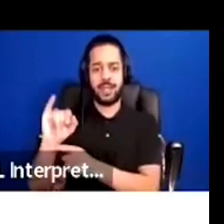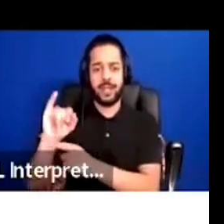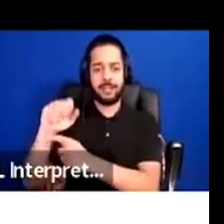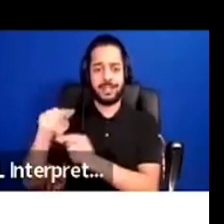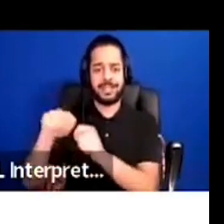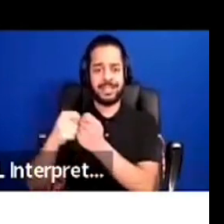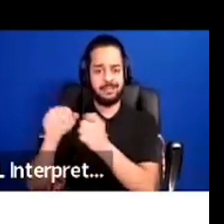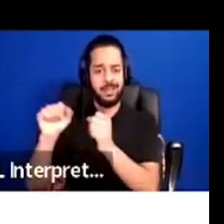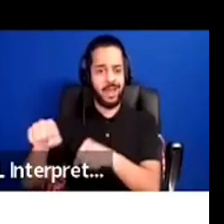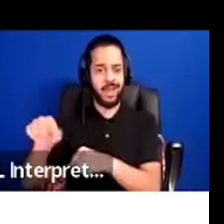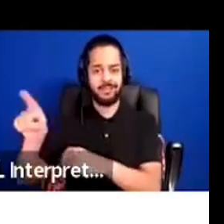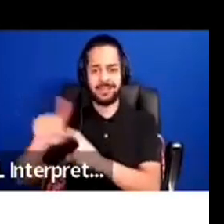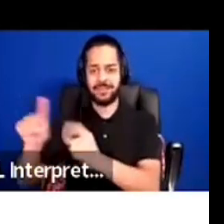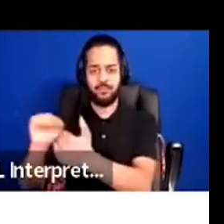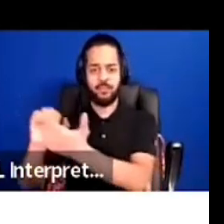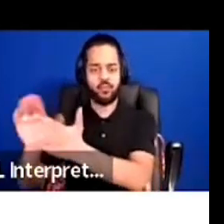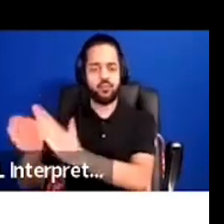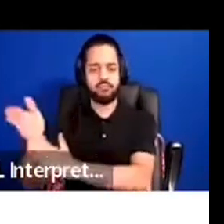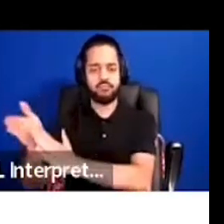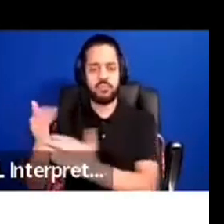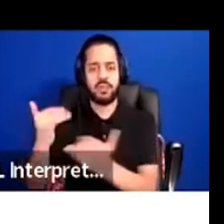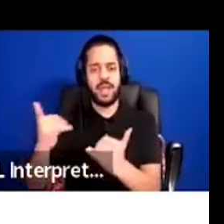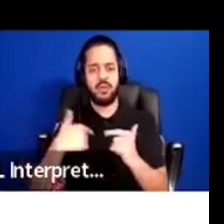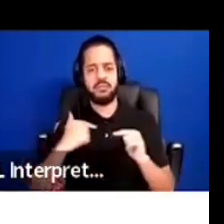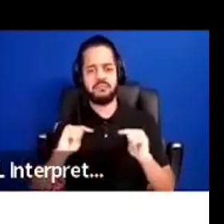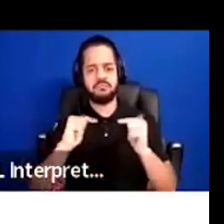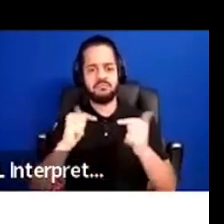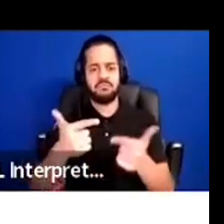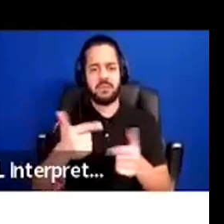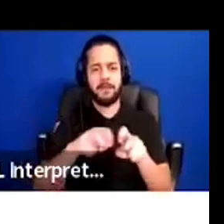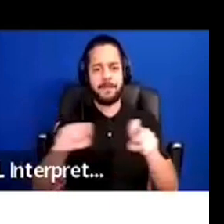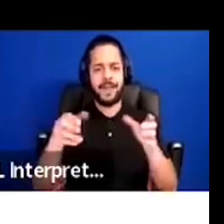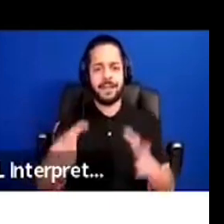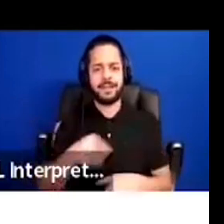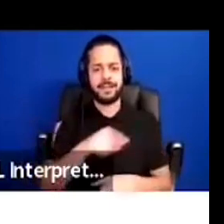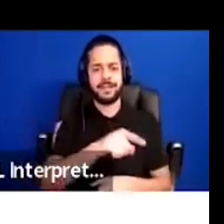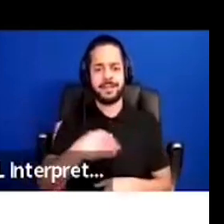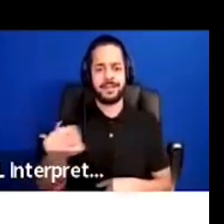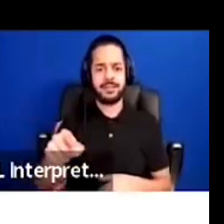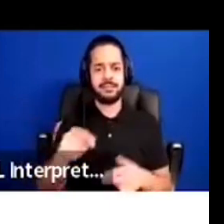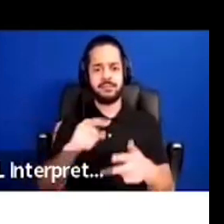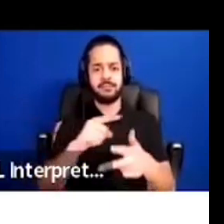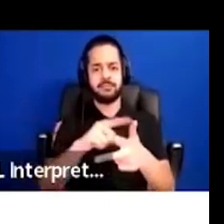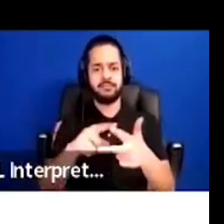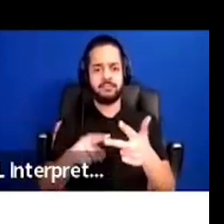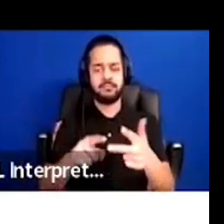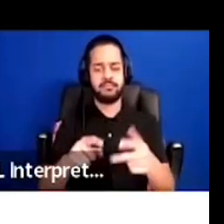I'd love to throw to any one of our three panelists your thoughts on